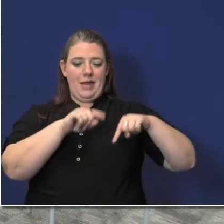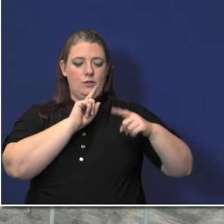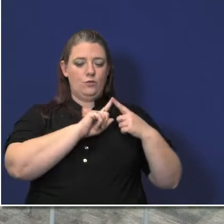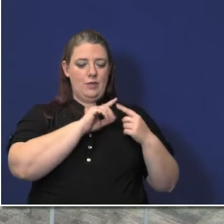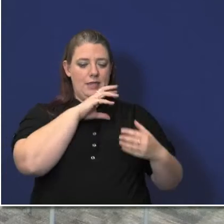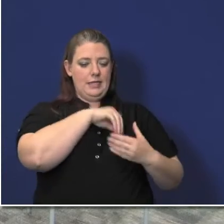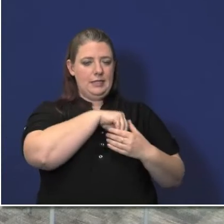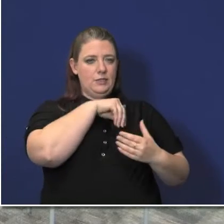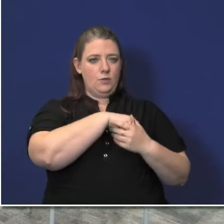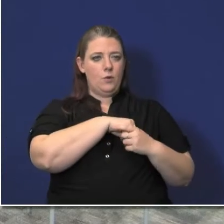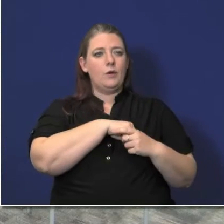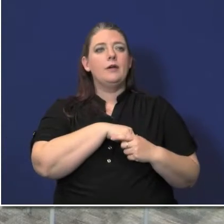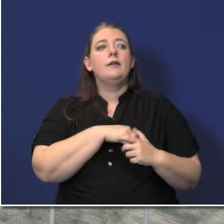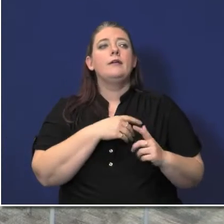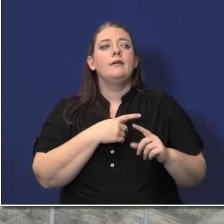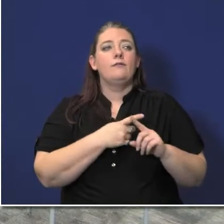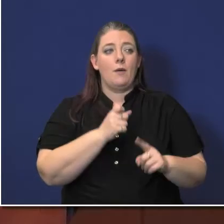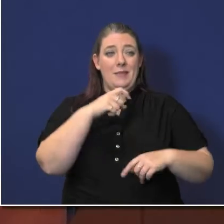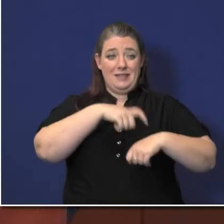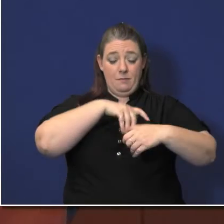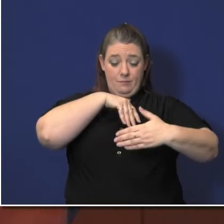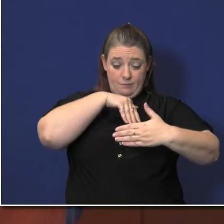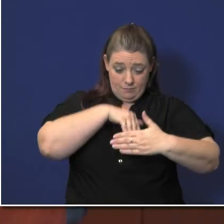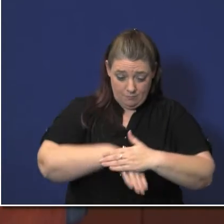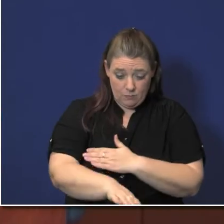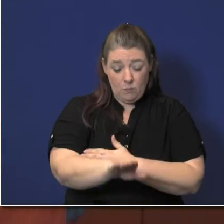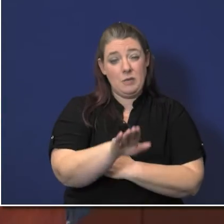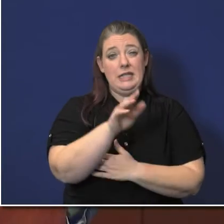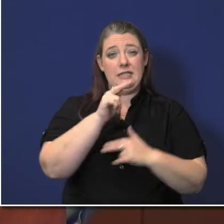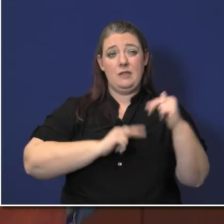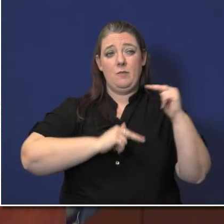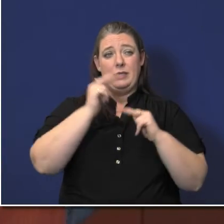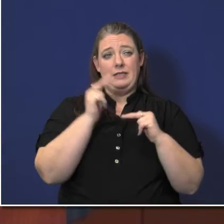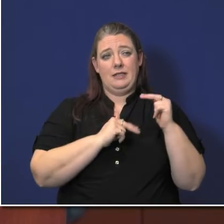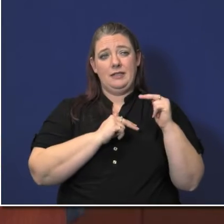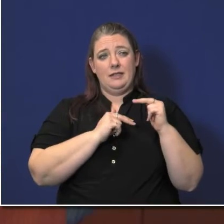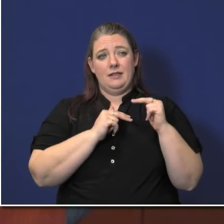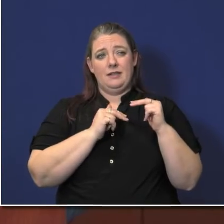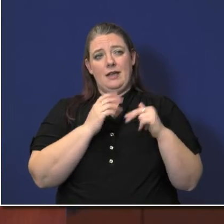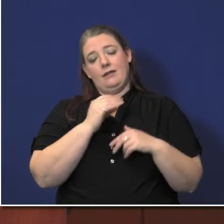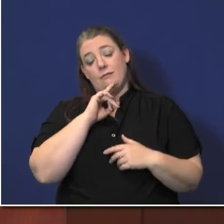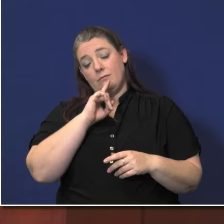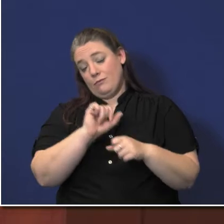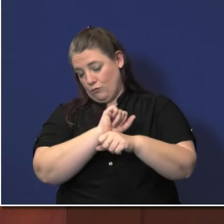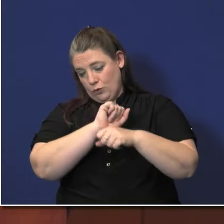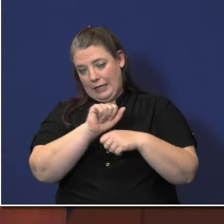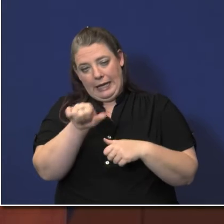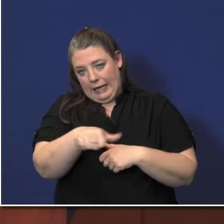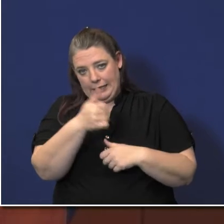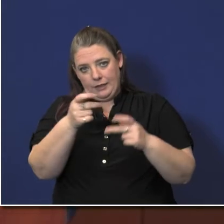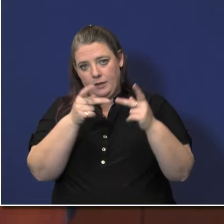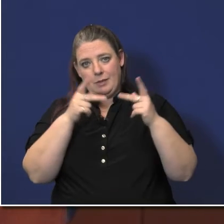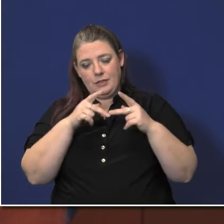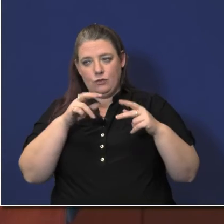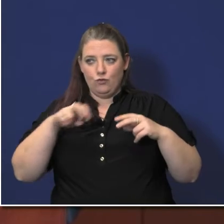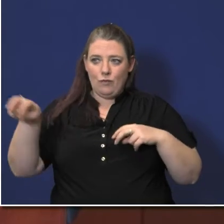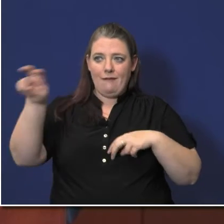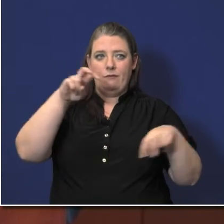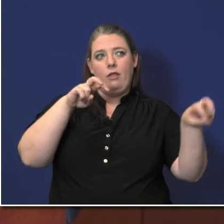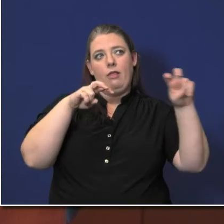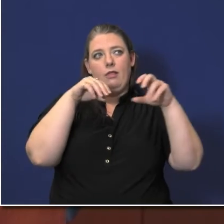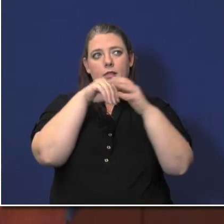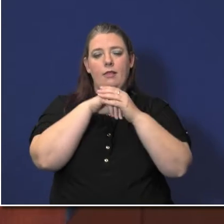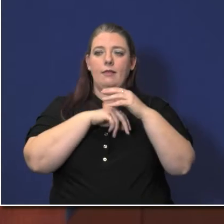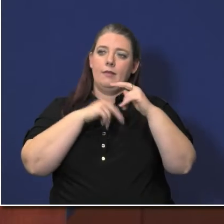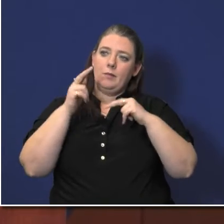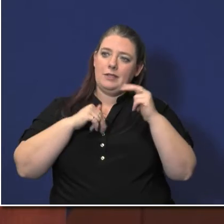interiors, Jorge, from the time you walk into the building and really anywhere you travel throughout the building, we've implemented